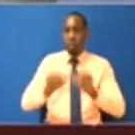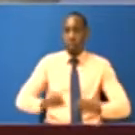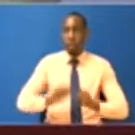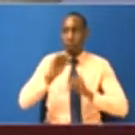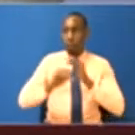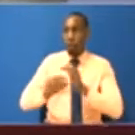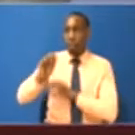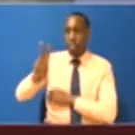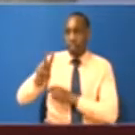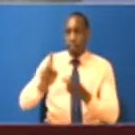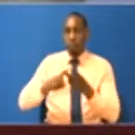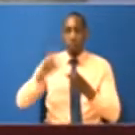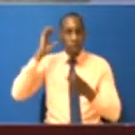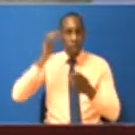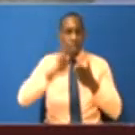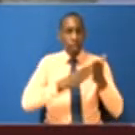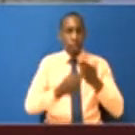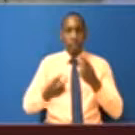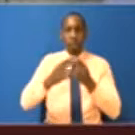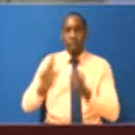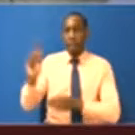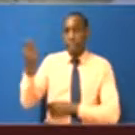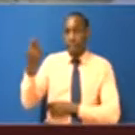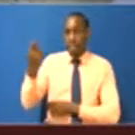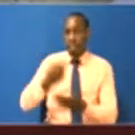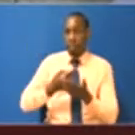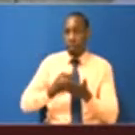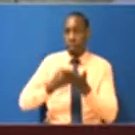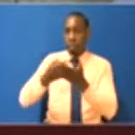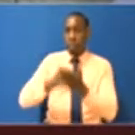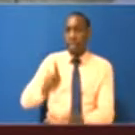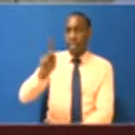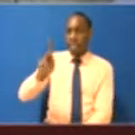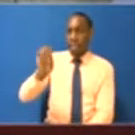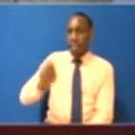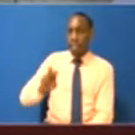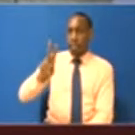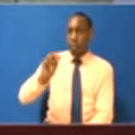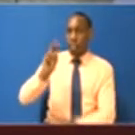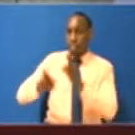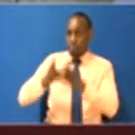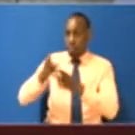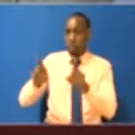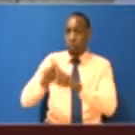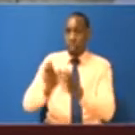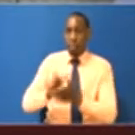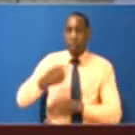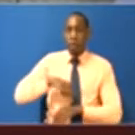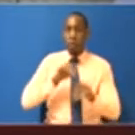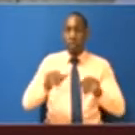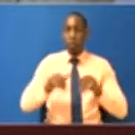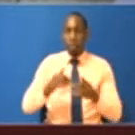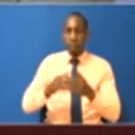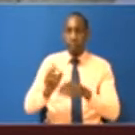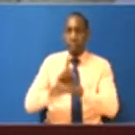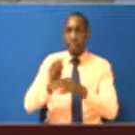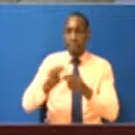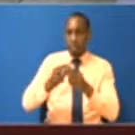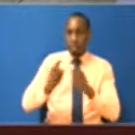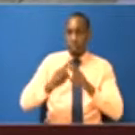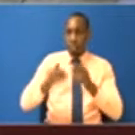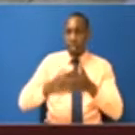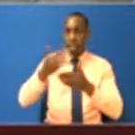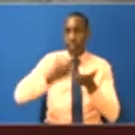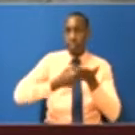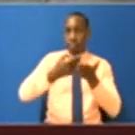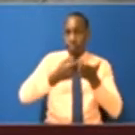tv and radio networks we're also using the hashtag presidential debates ke 2022 as well we await within the next few minutes the start of the